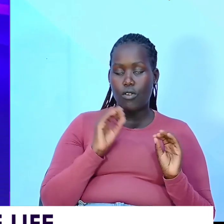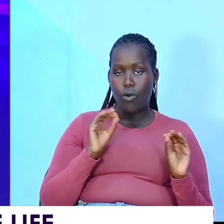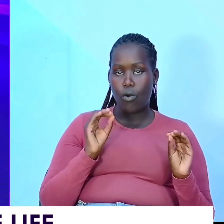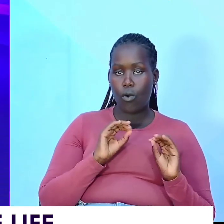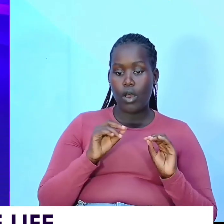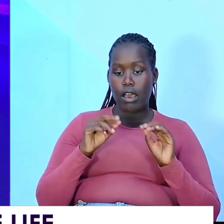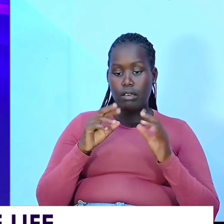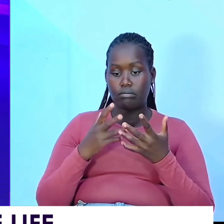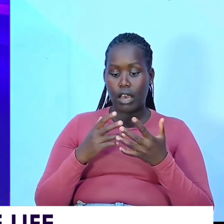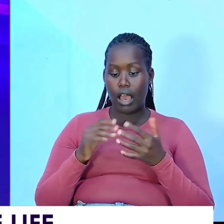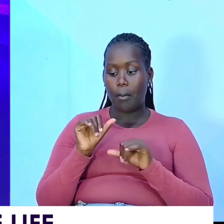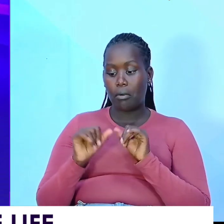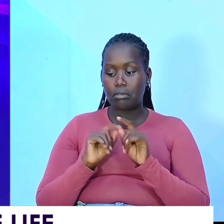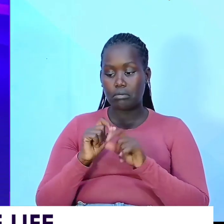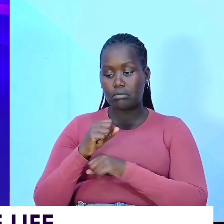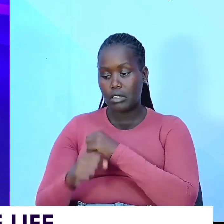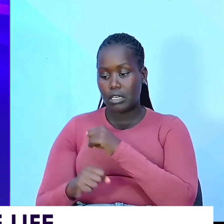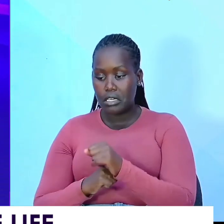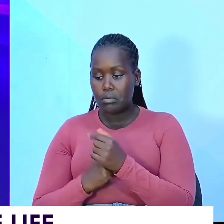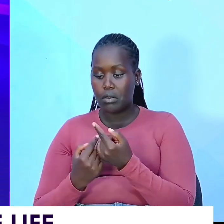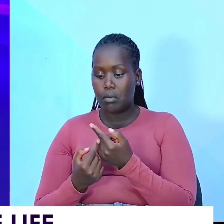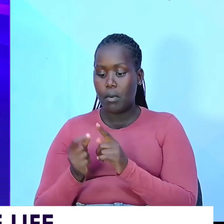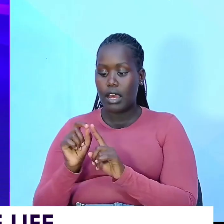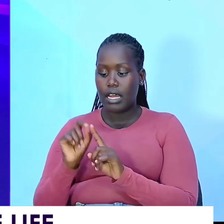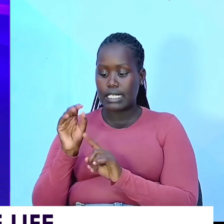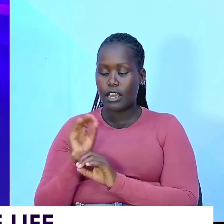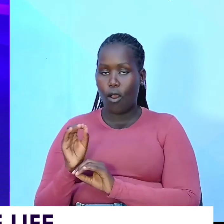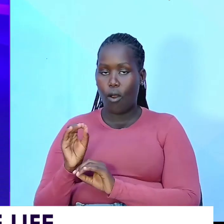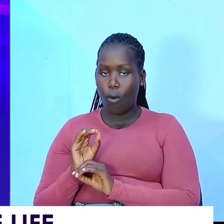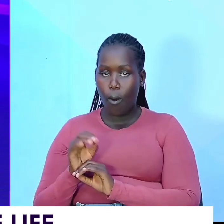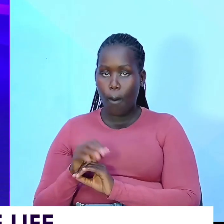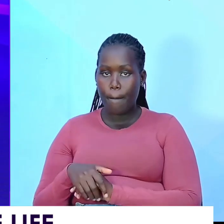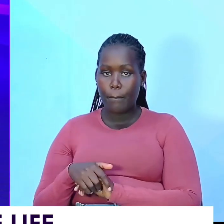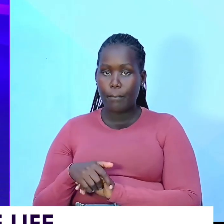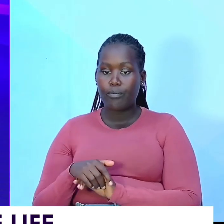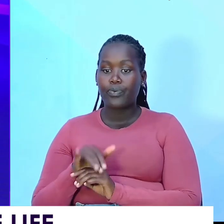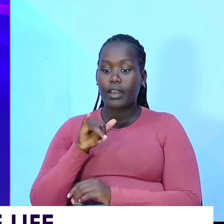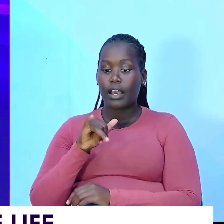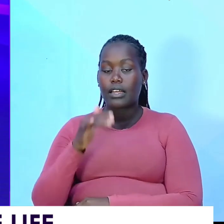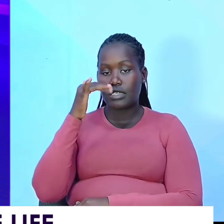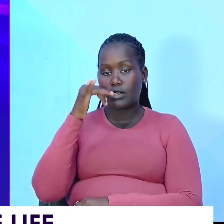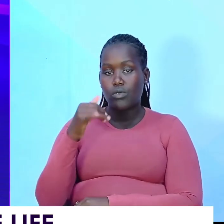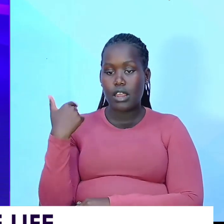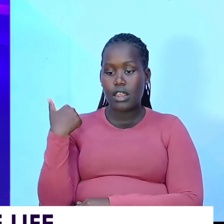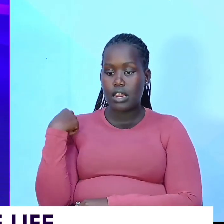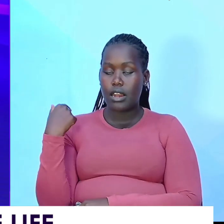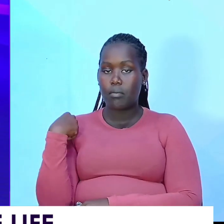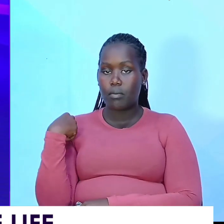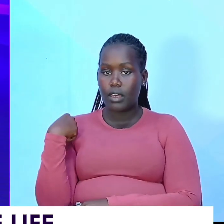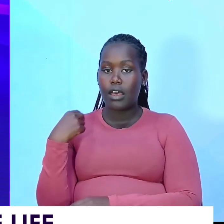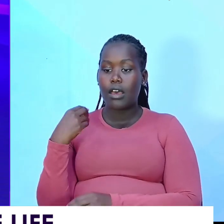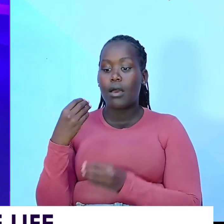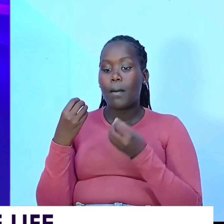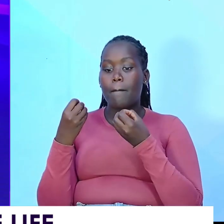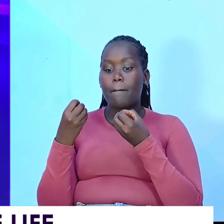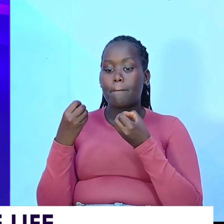they are there and they are positive, but they are not testing. Okay. Yeah. So that is why the number, you see, and most of